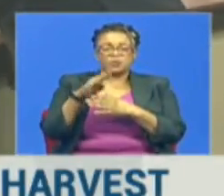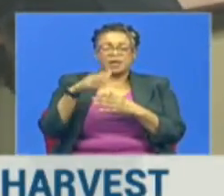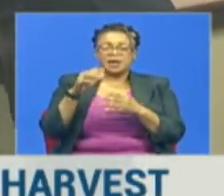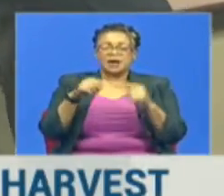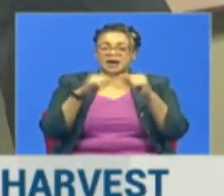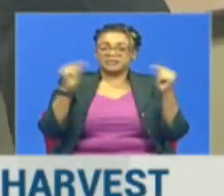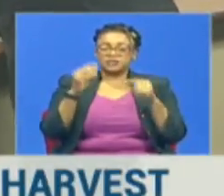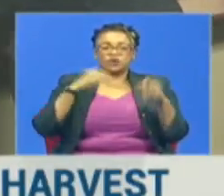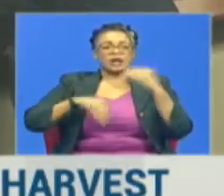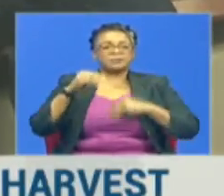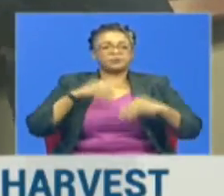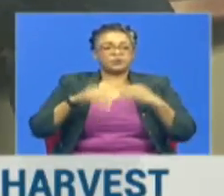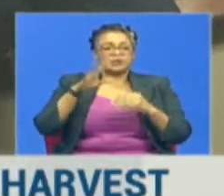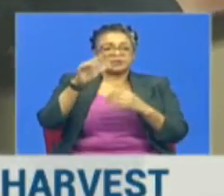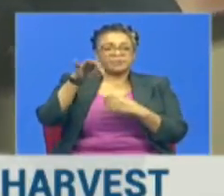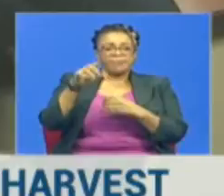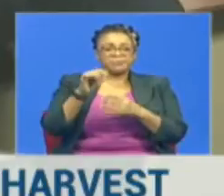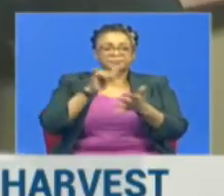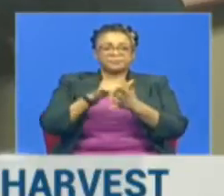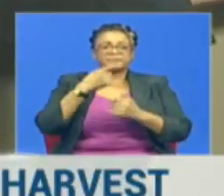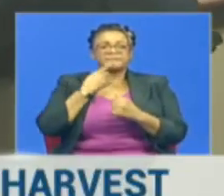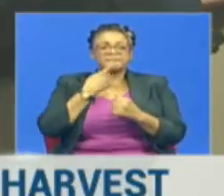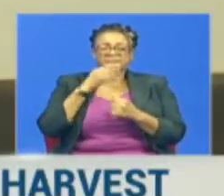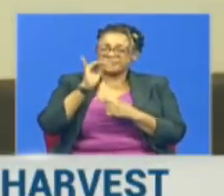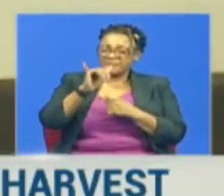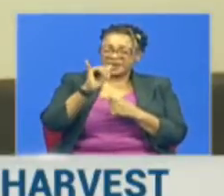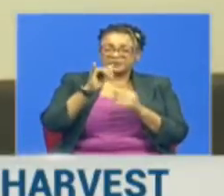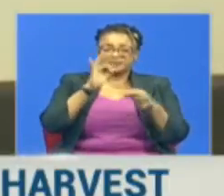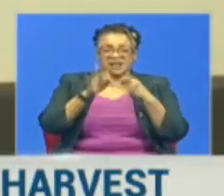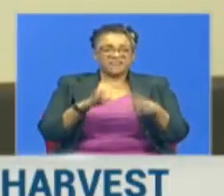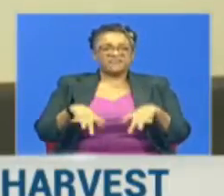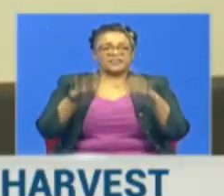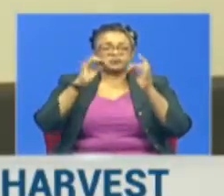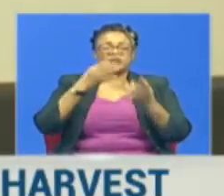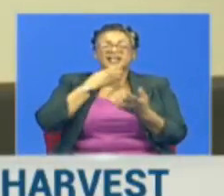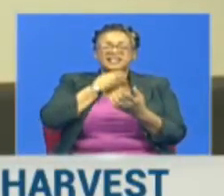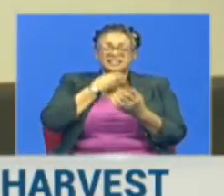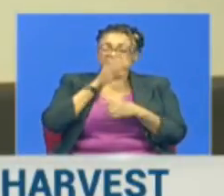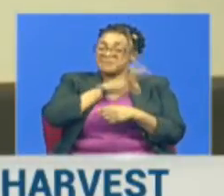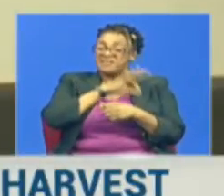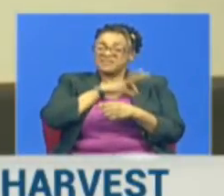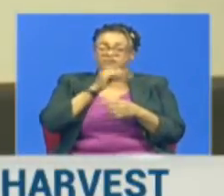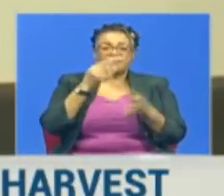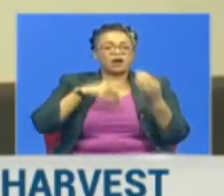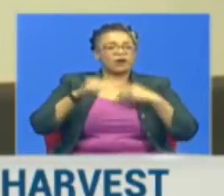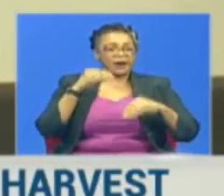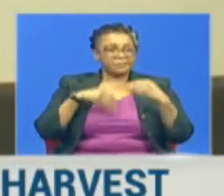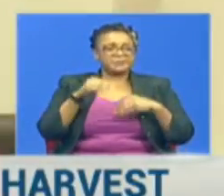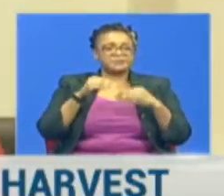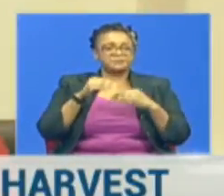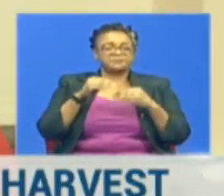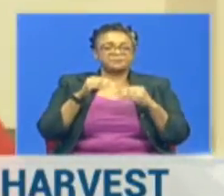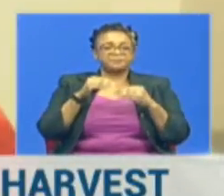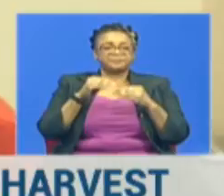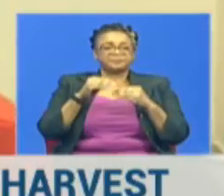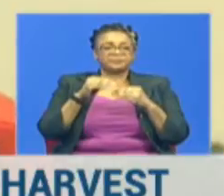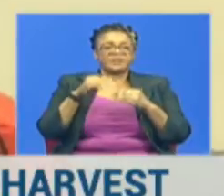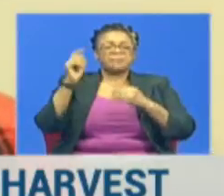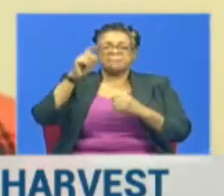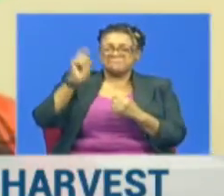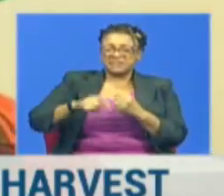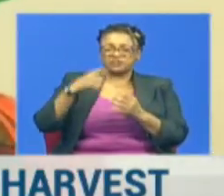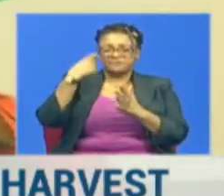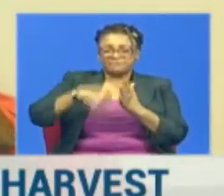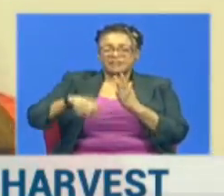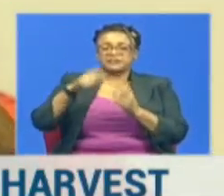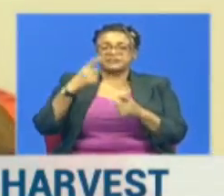Act, which states that if an accused is found guilty of benefiting from a corrupt act, they face a mandatory fine of